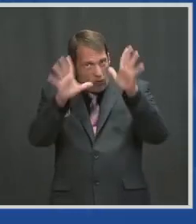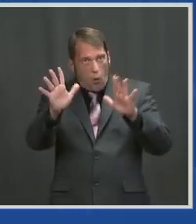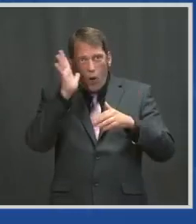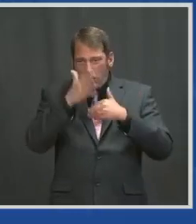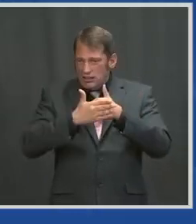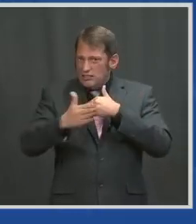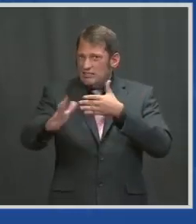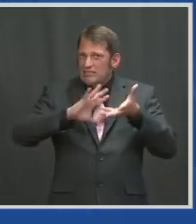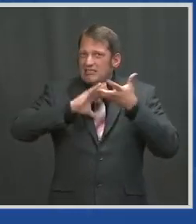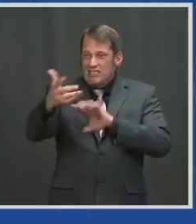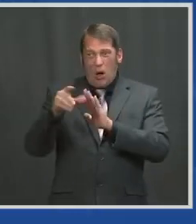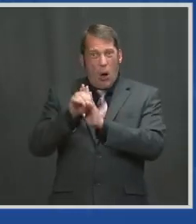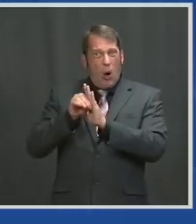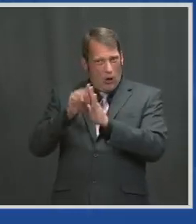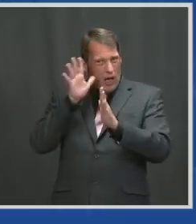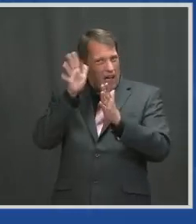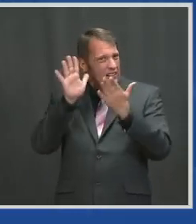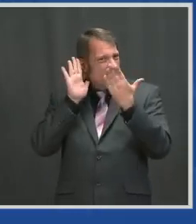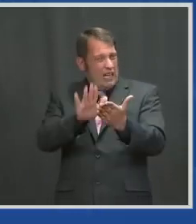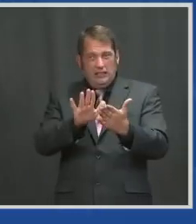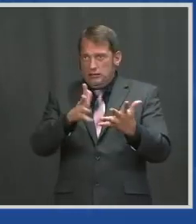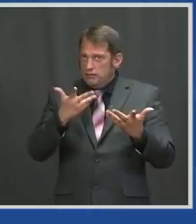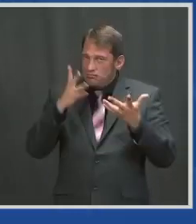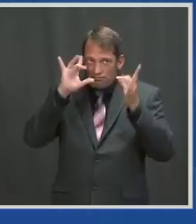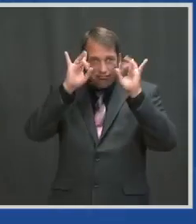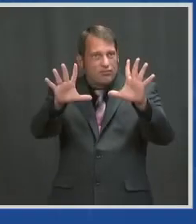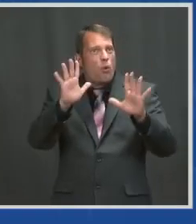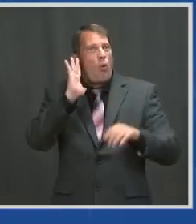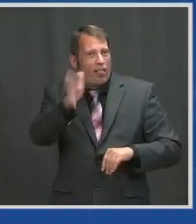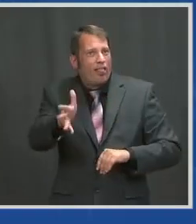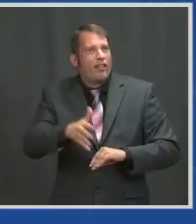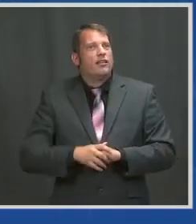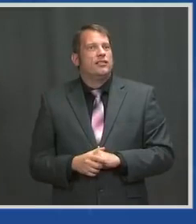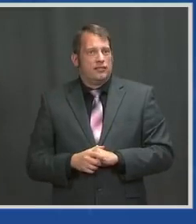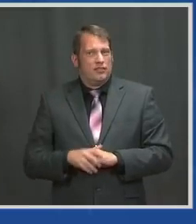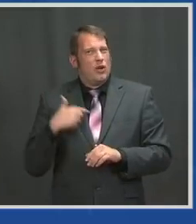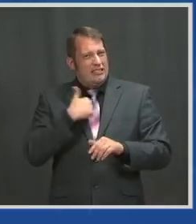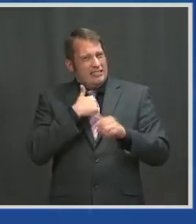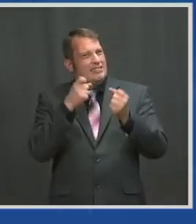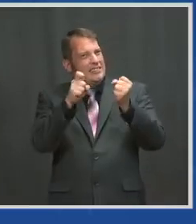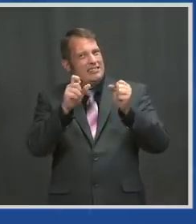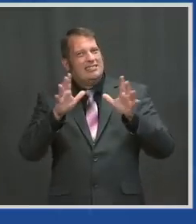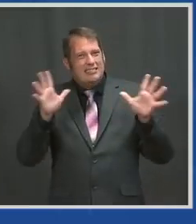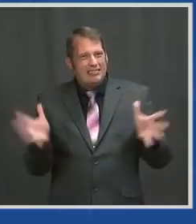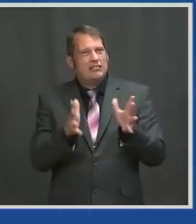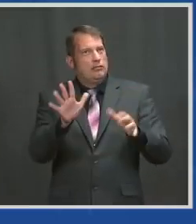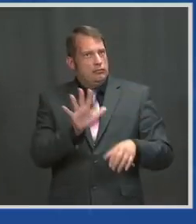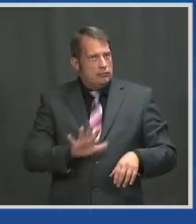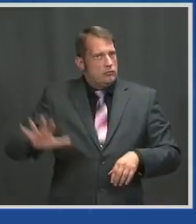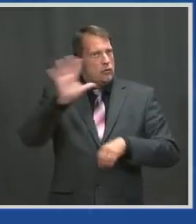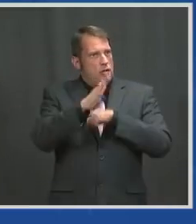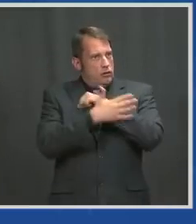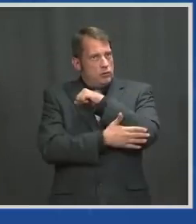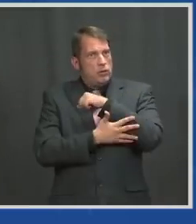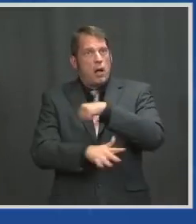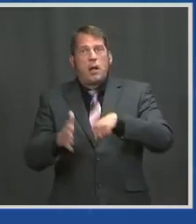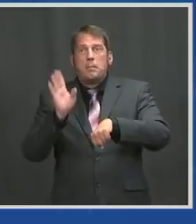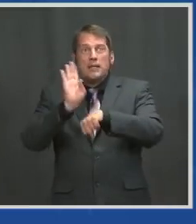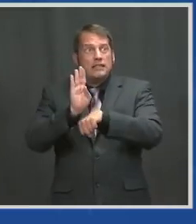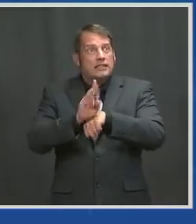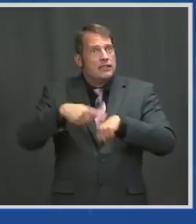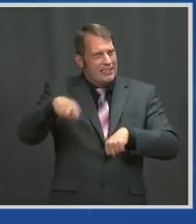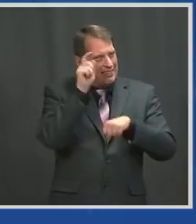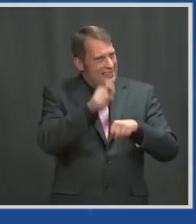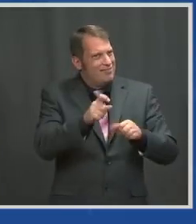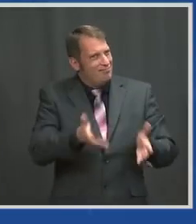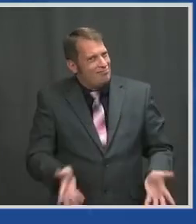throughout this country. Our businesses need to compete worldwide. Our rural communities need to be able to compete and make their own judgments